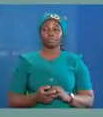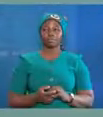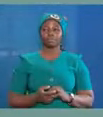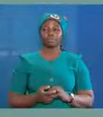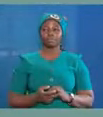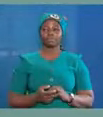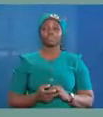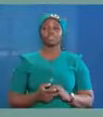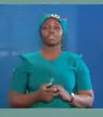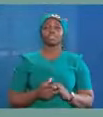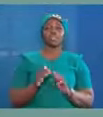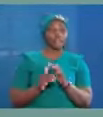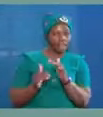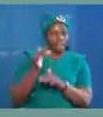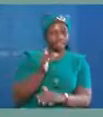from there,